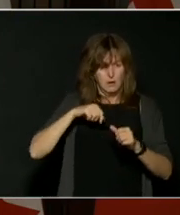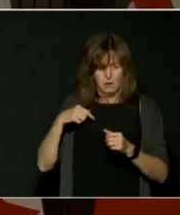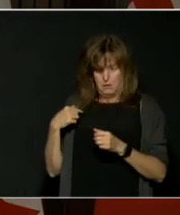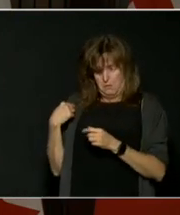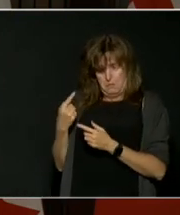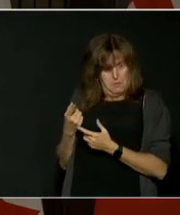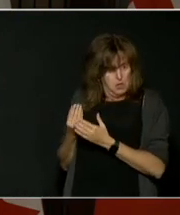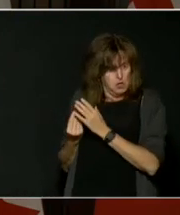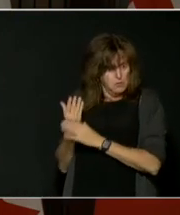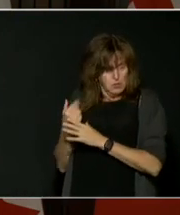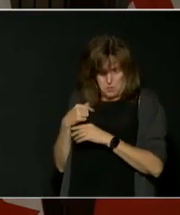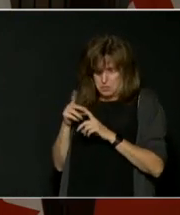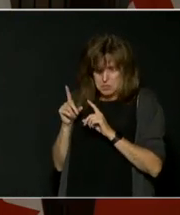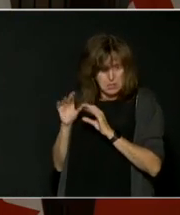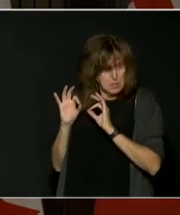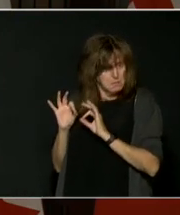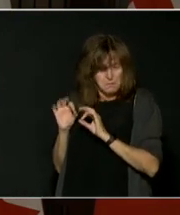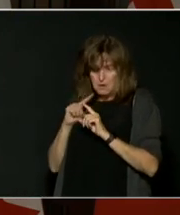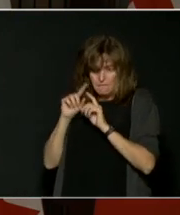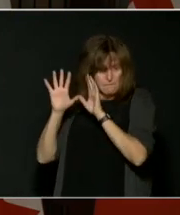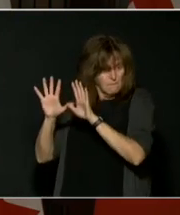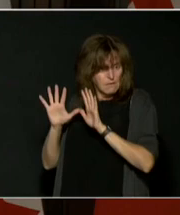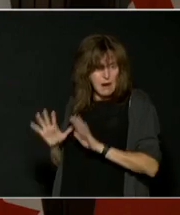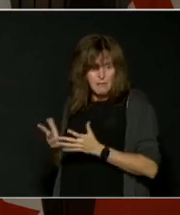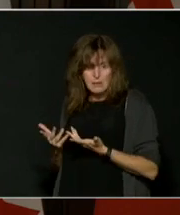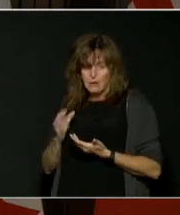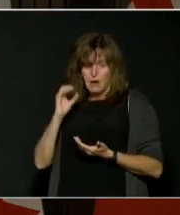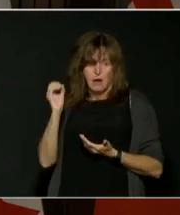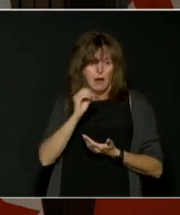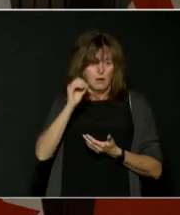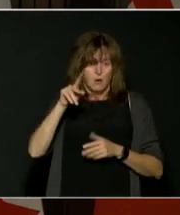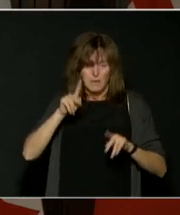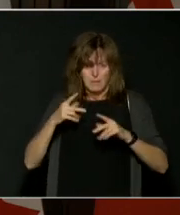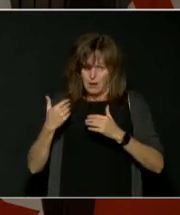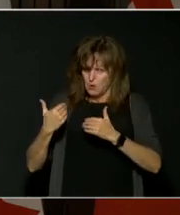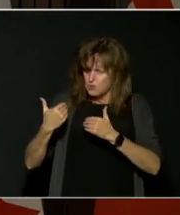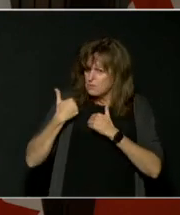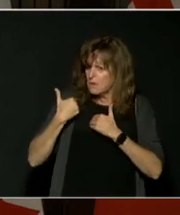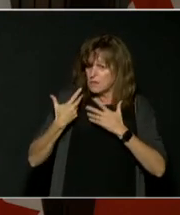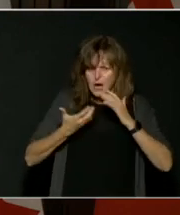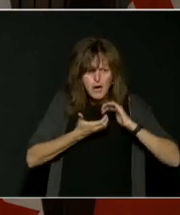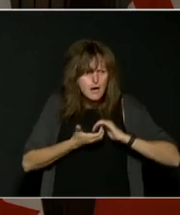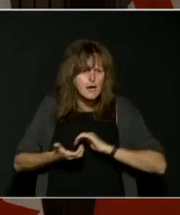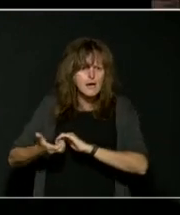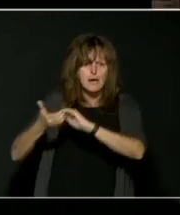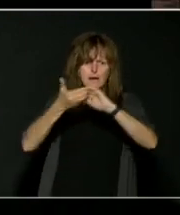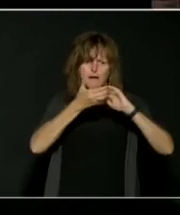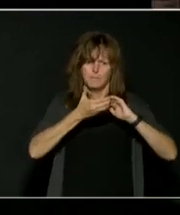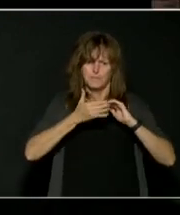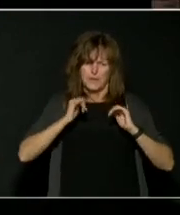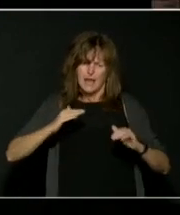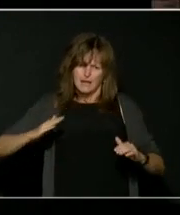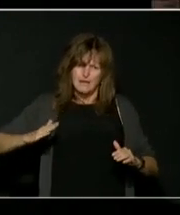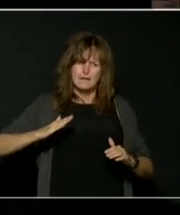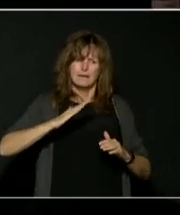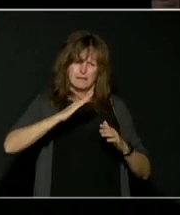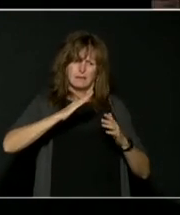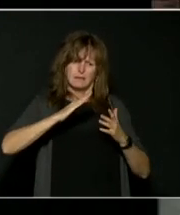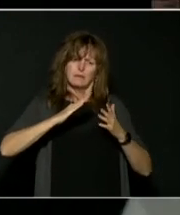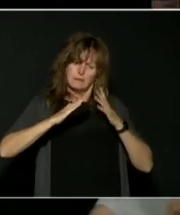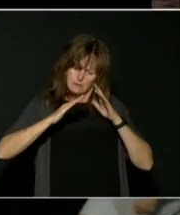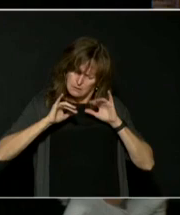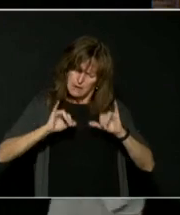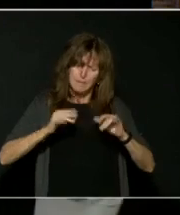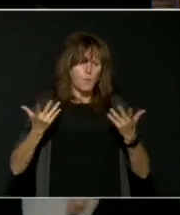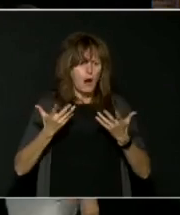how Ontarians responded, and we're counting on that as we go through this wave as well. Thank you. Next question, and this is